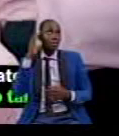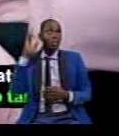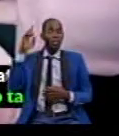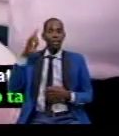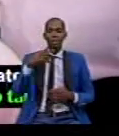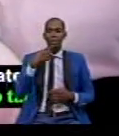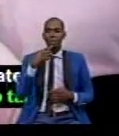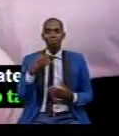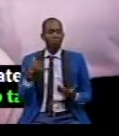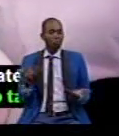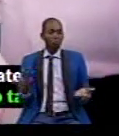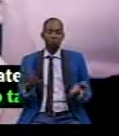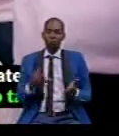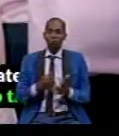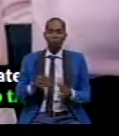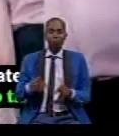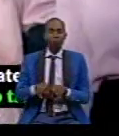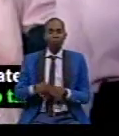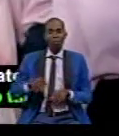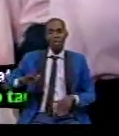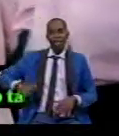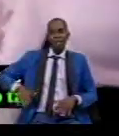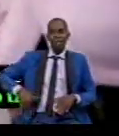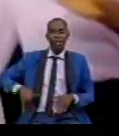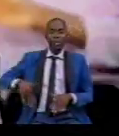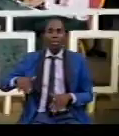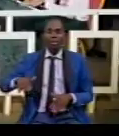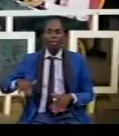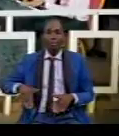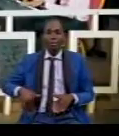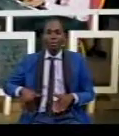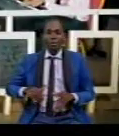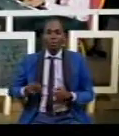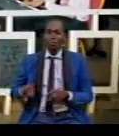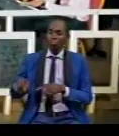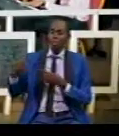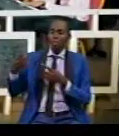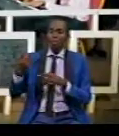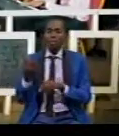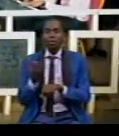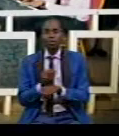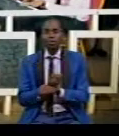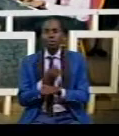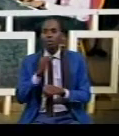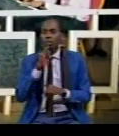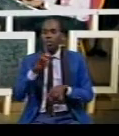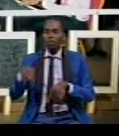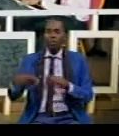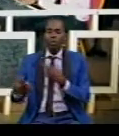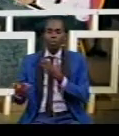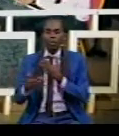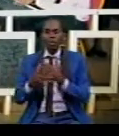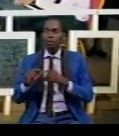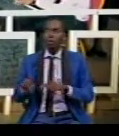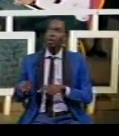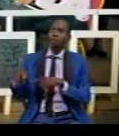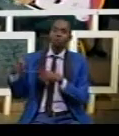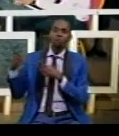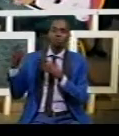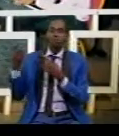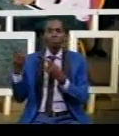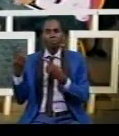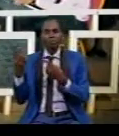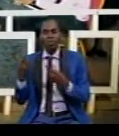scripture, they pull that verse out of its context. And the Lord